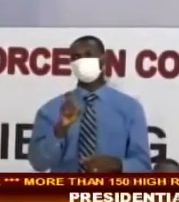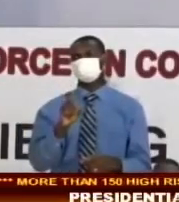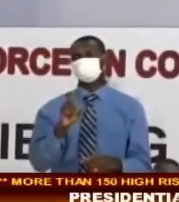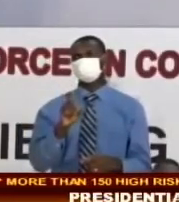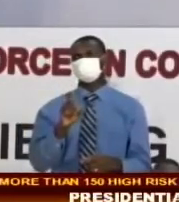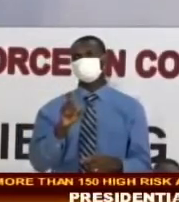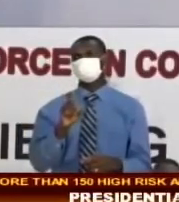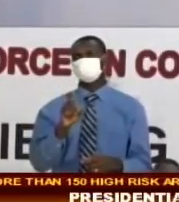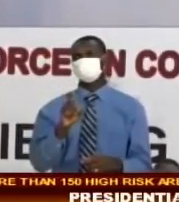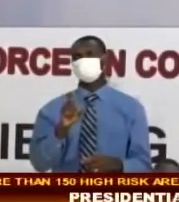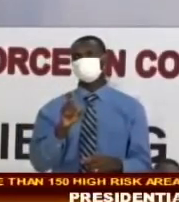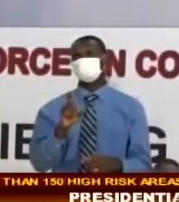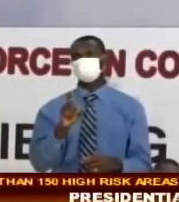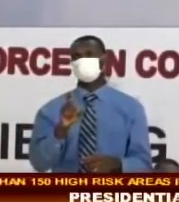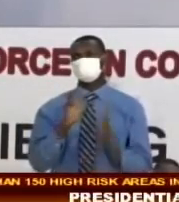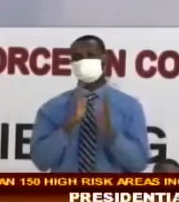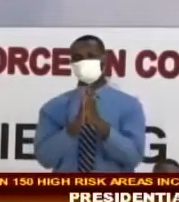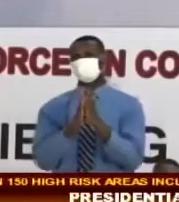citing